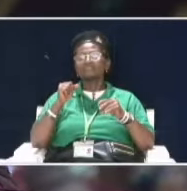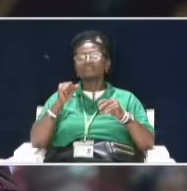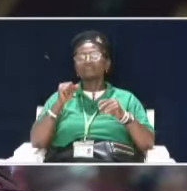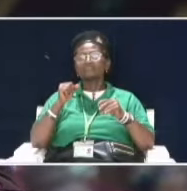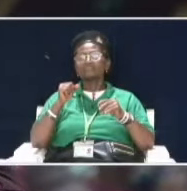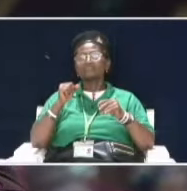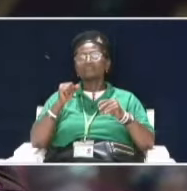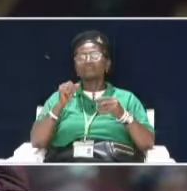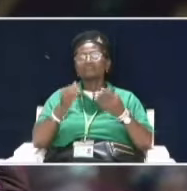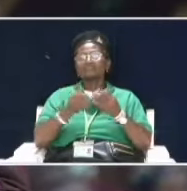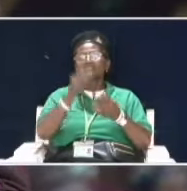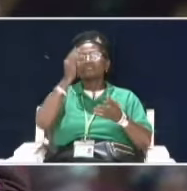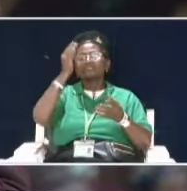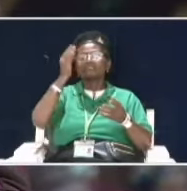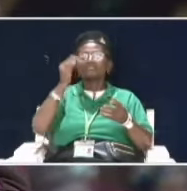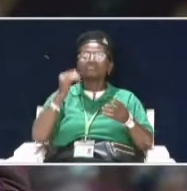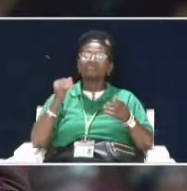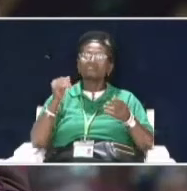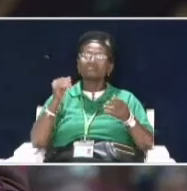easy,